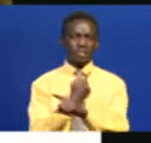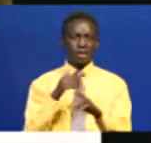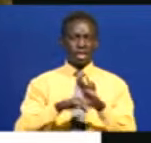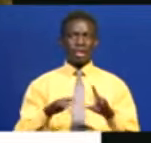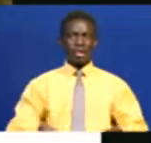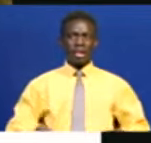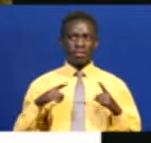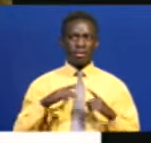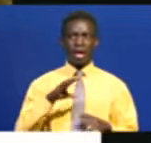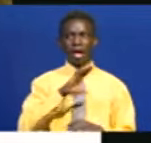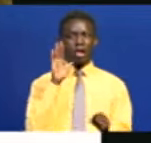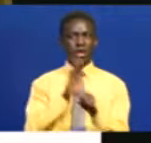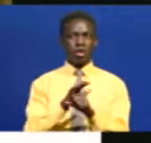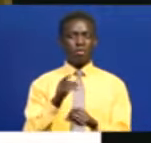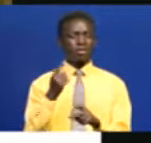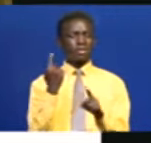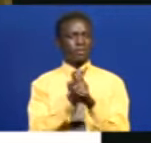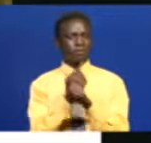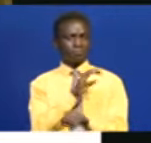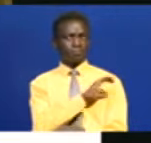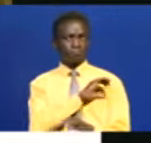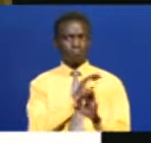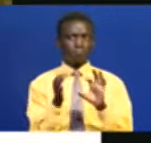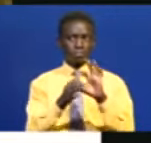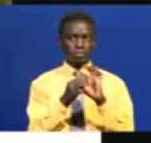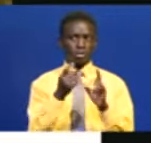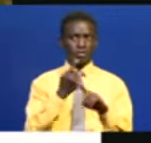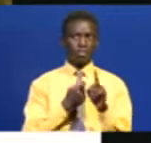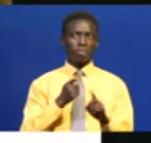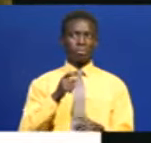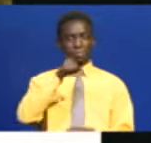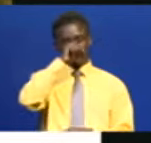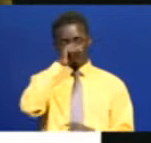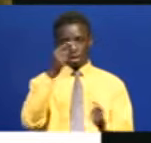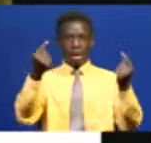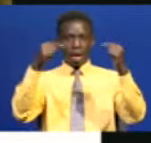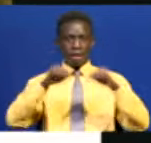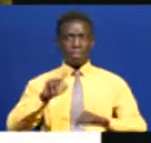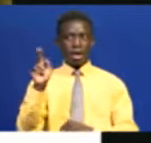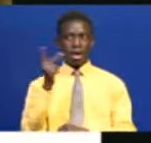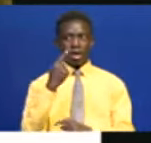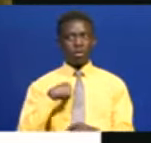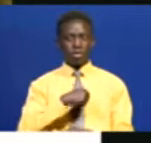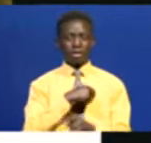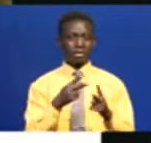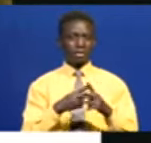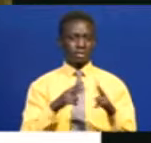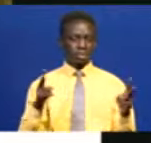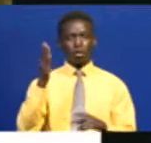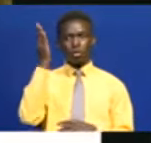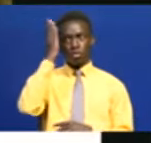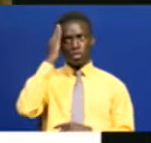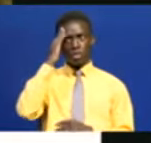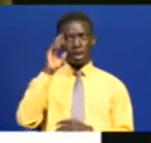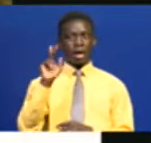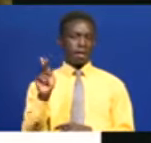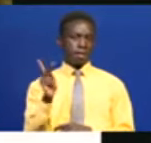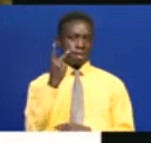lot of different trade collaborators from Turkey to come to Kenya. And we will start to discover Kenya